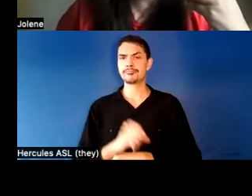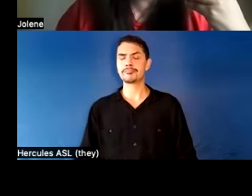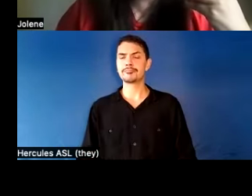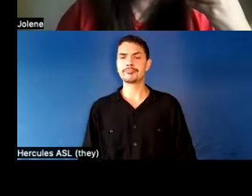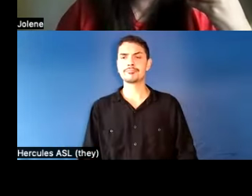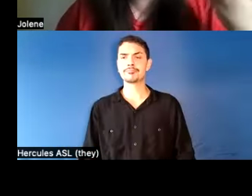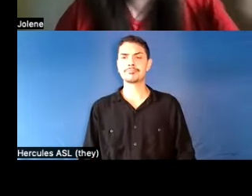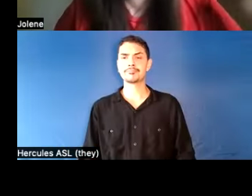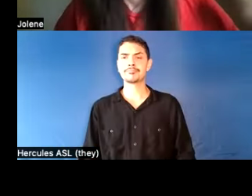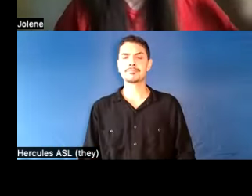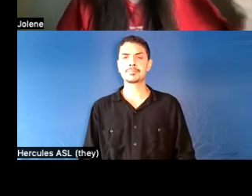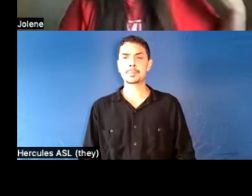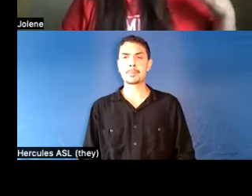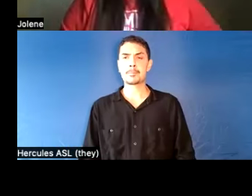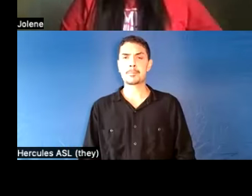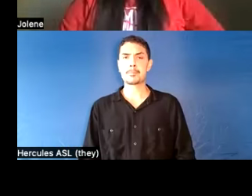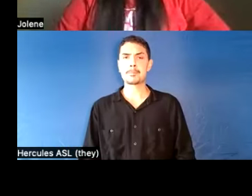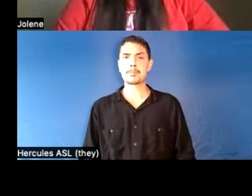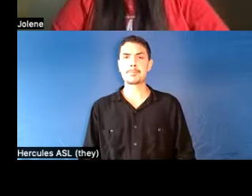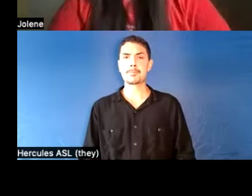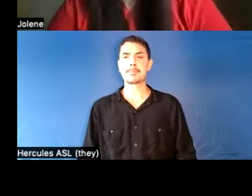as people are coming together.